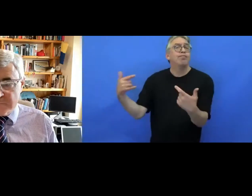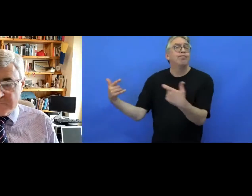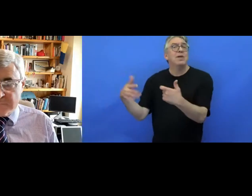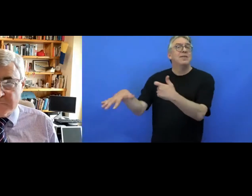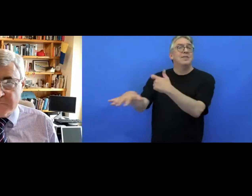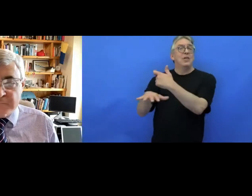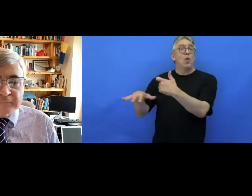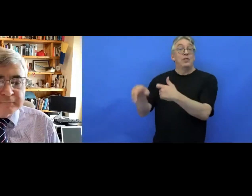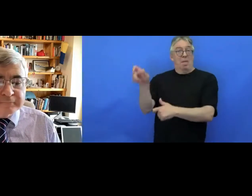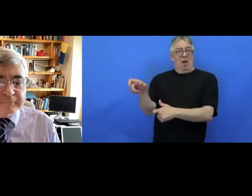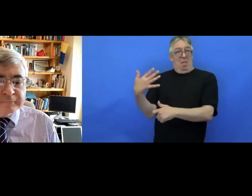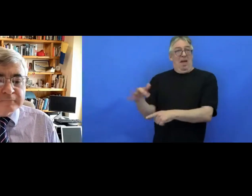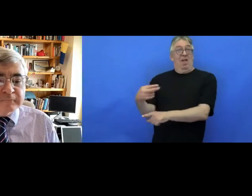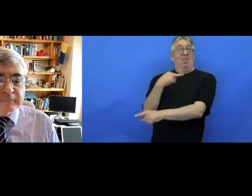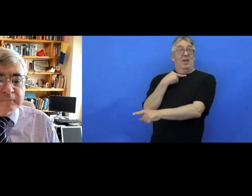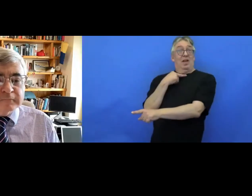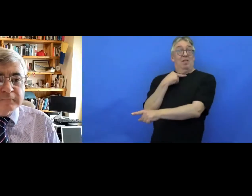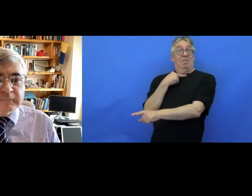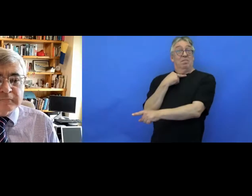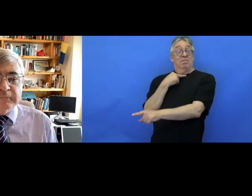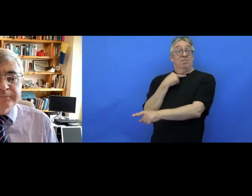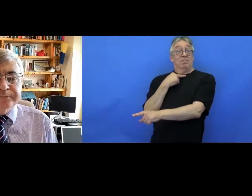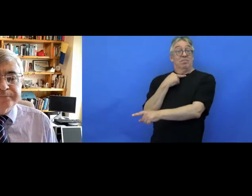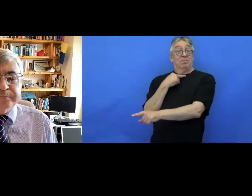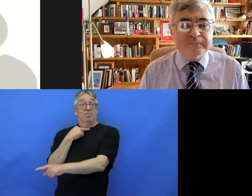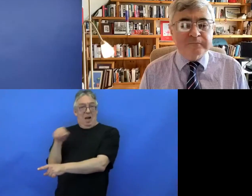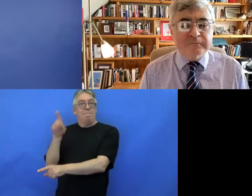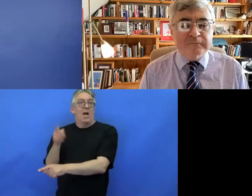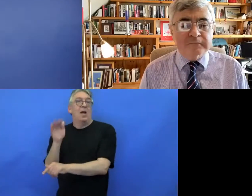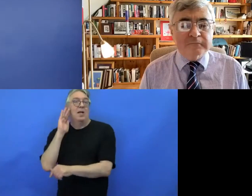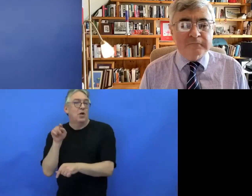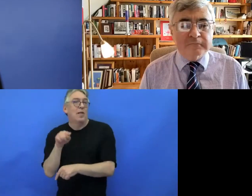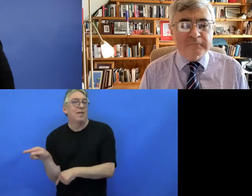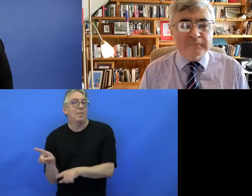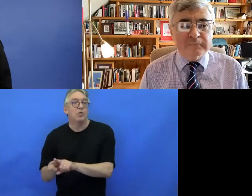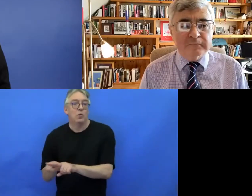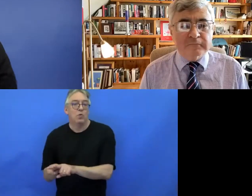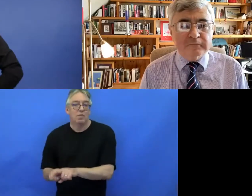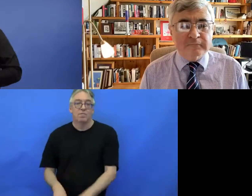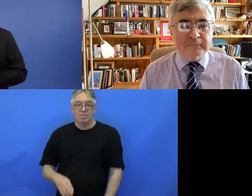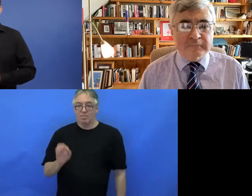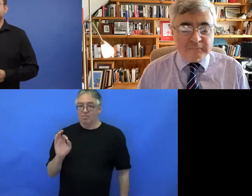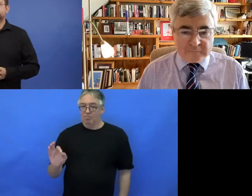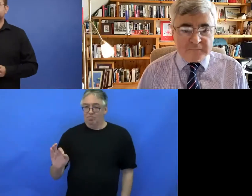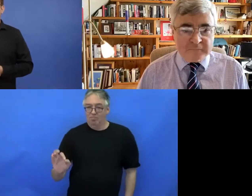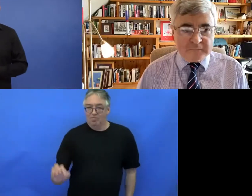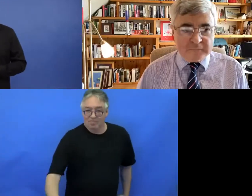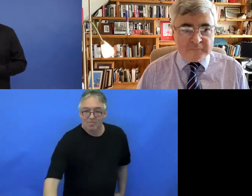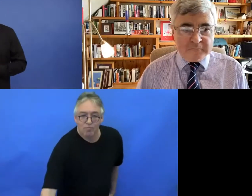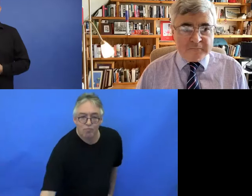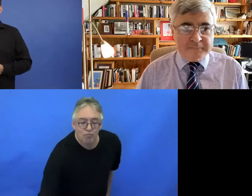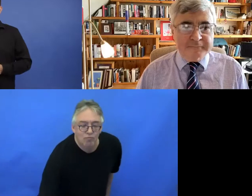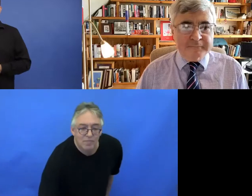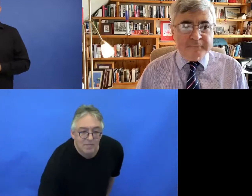give my expertise on the persons with disabilities in Gaza. Again,